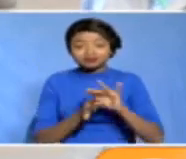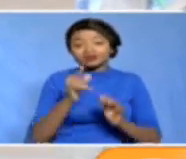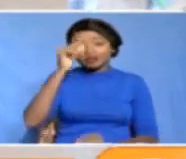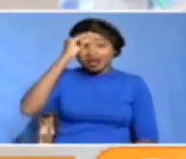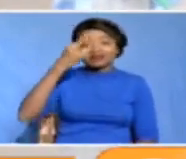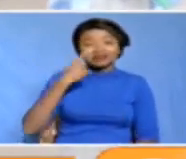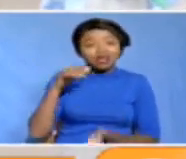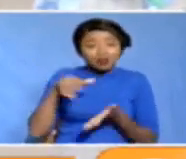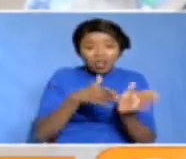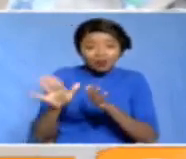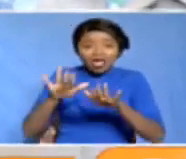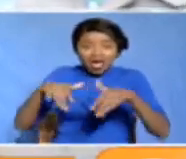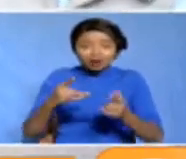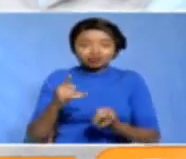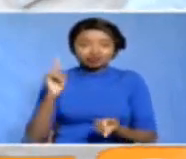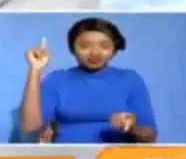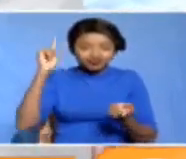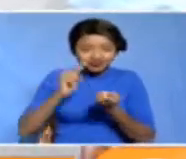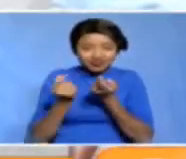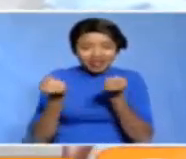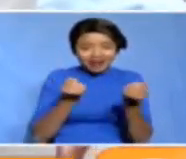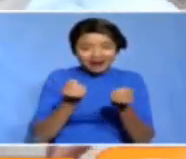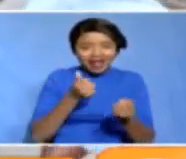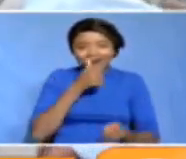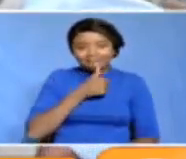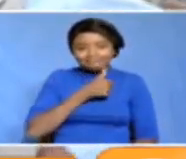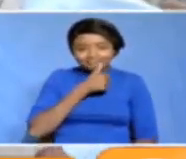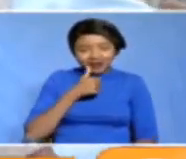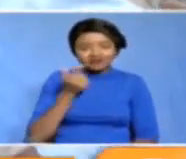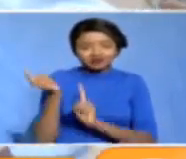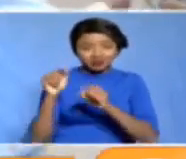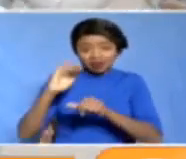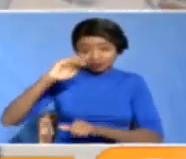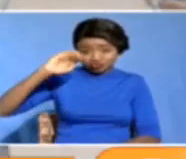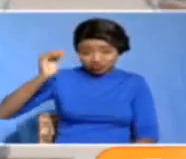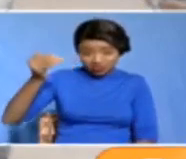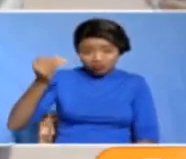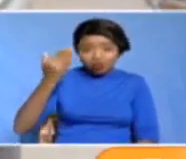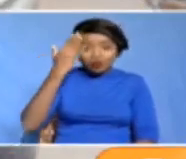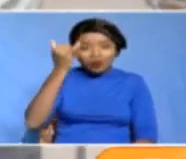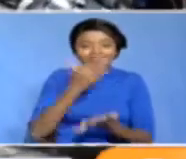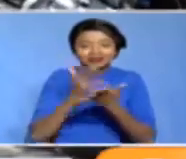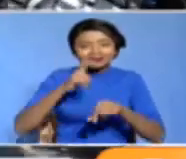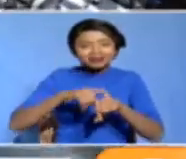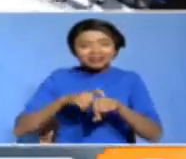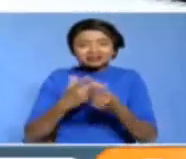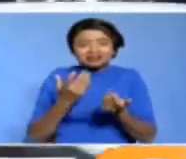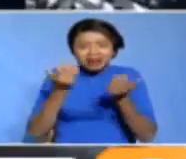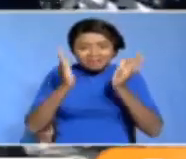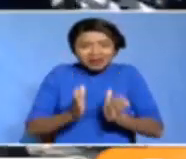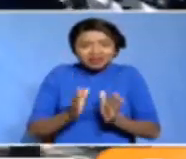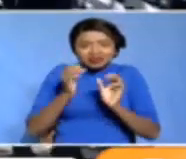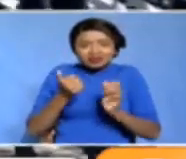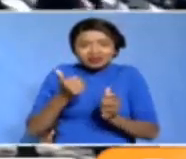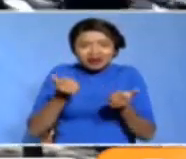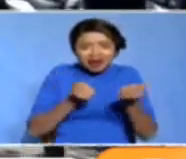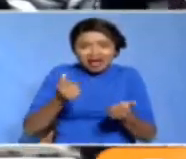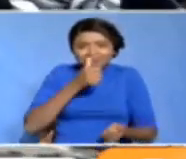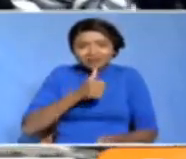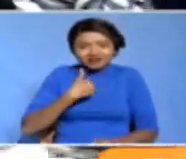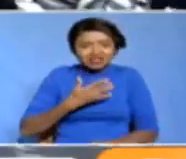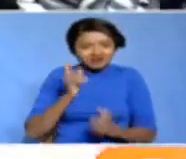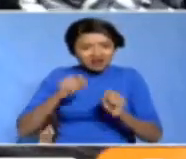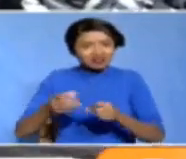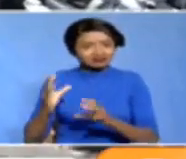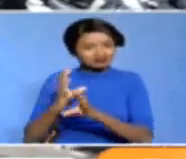inaweza kupunguza magari ndogo kuingia mjini, because hata yule mtu ana gari ndogo anaweza ingia gari kubwa. The rollout of the car-free days that